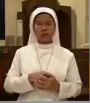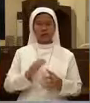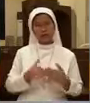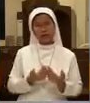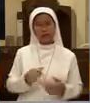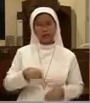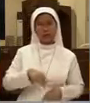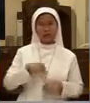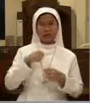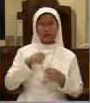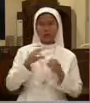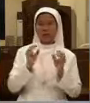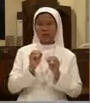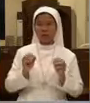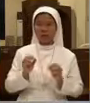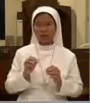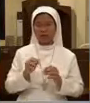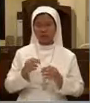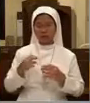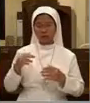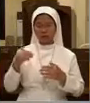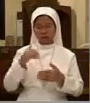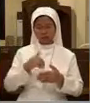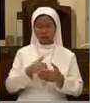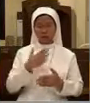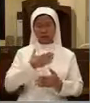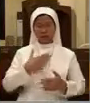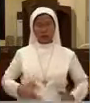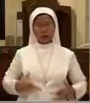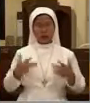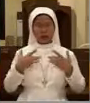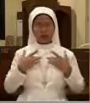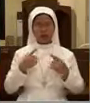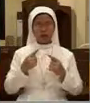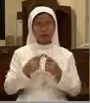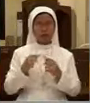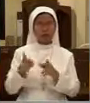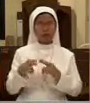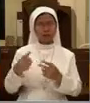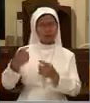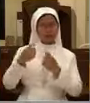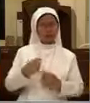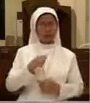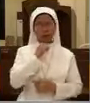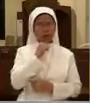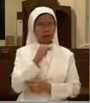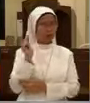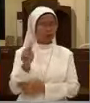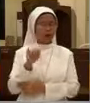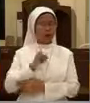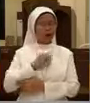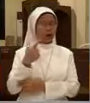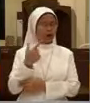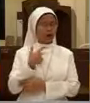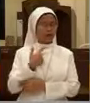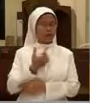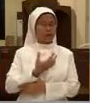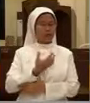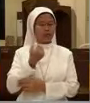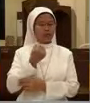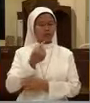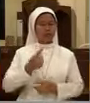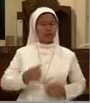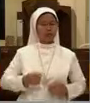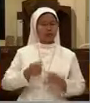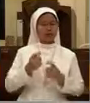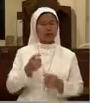There is no room in my life for gifts. I am strong. Gifts are only for the